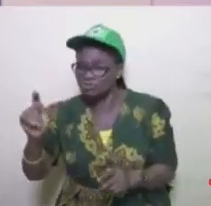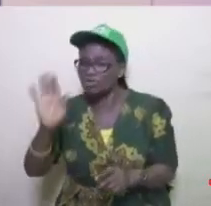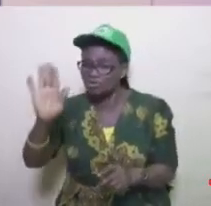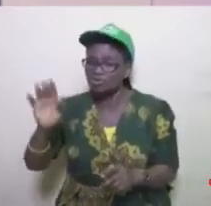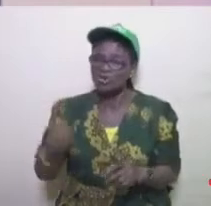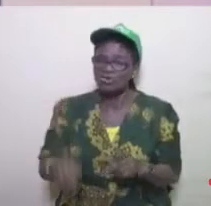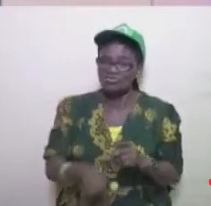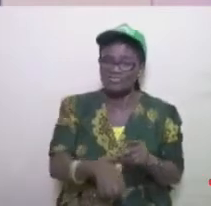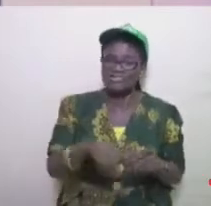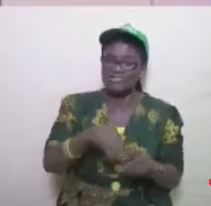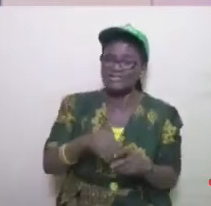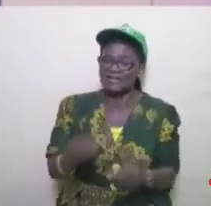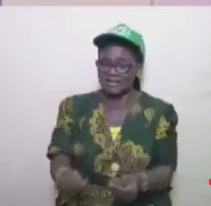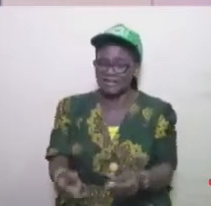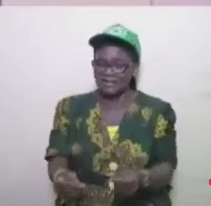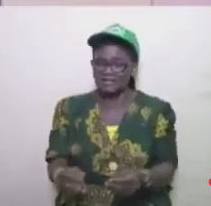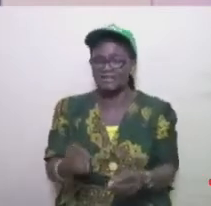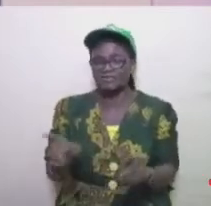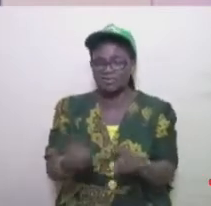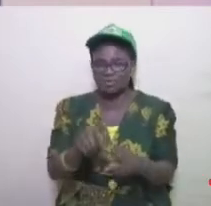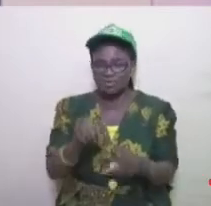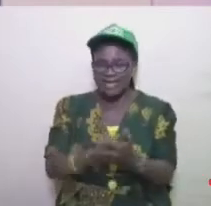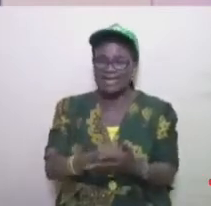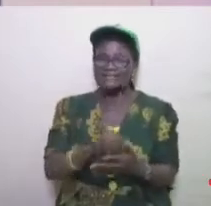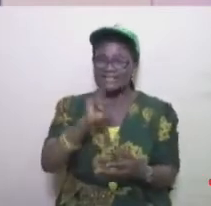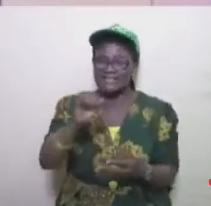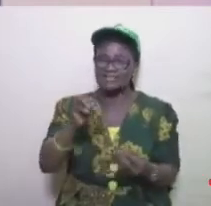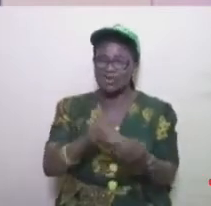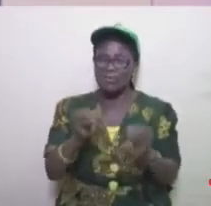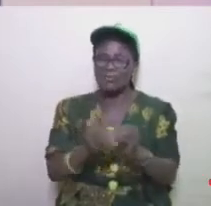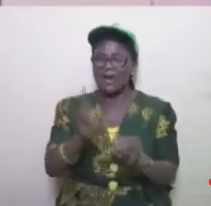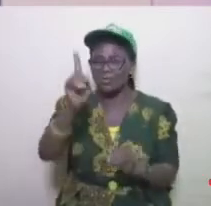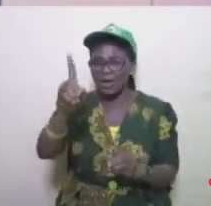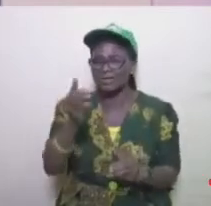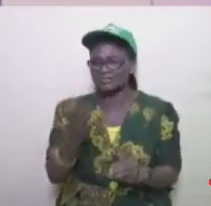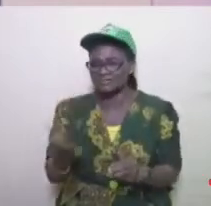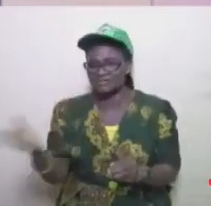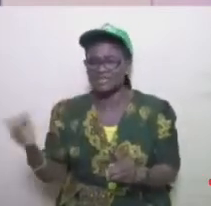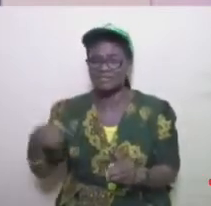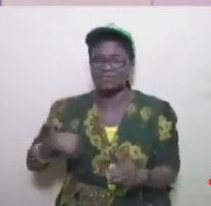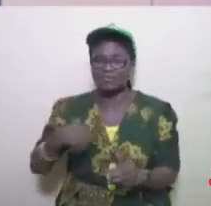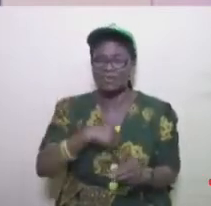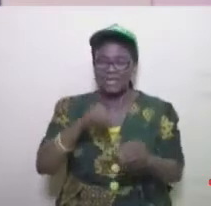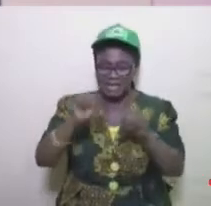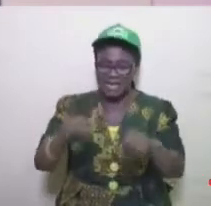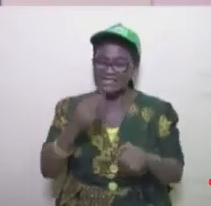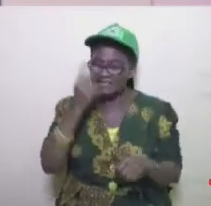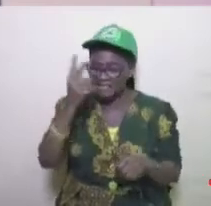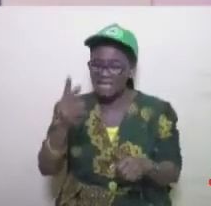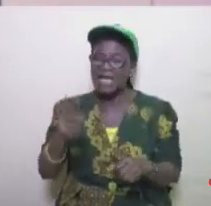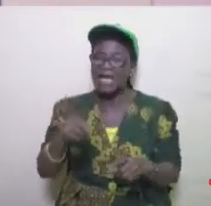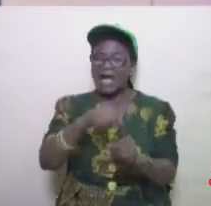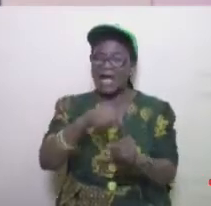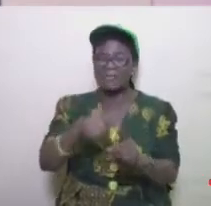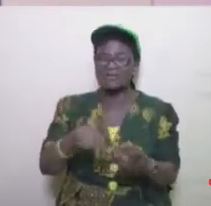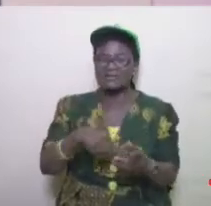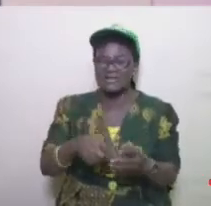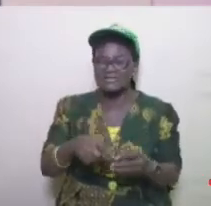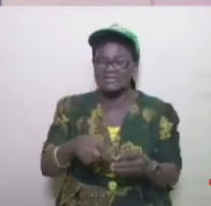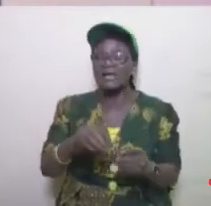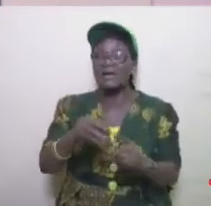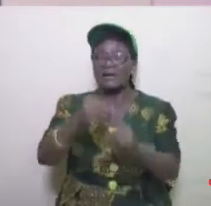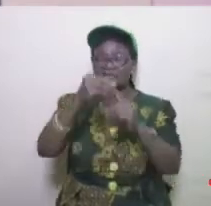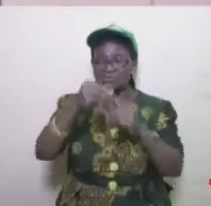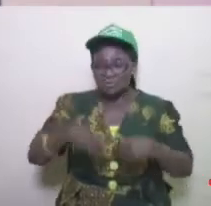So that's number one thing we can see about this particular young man: fellowship